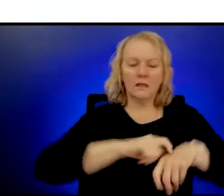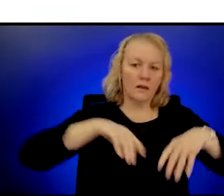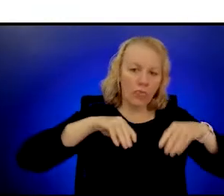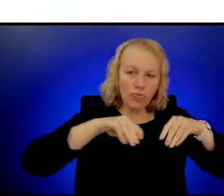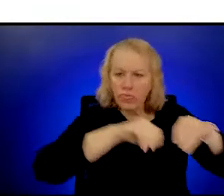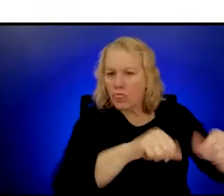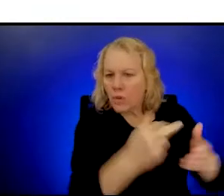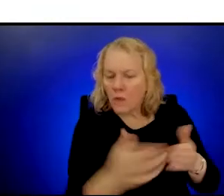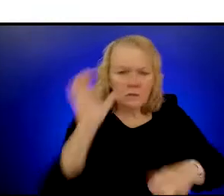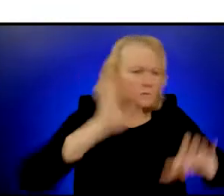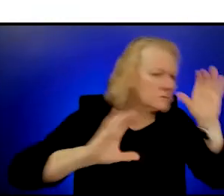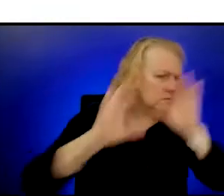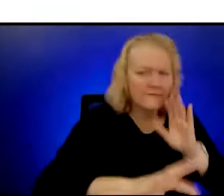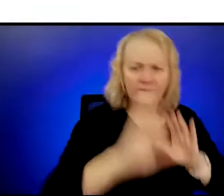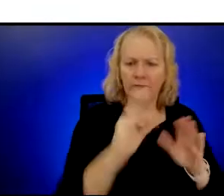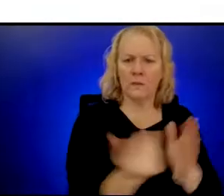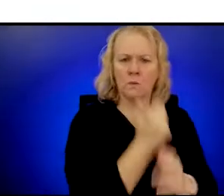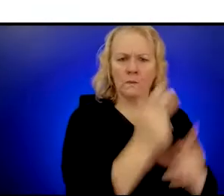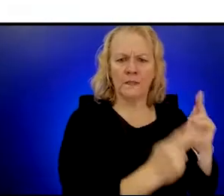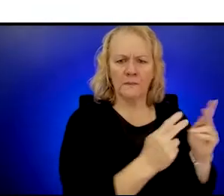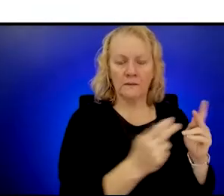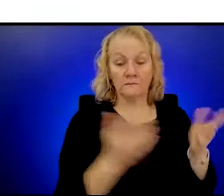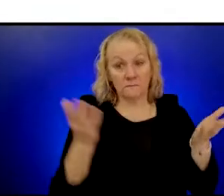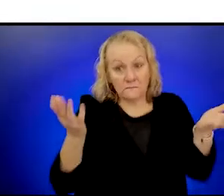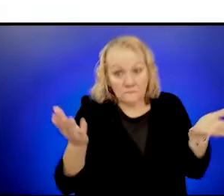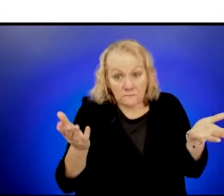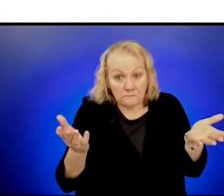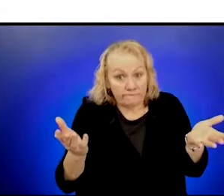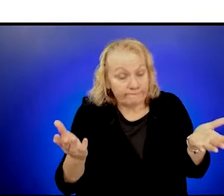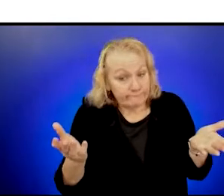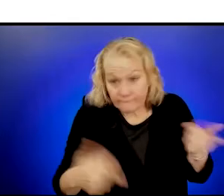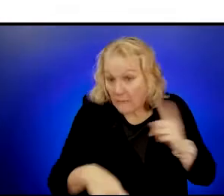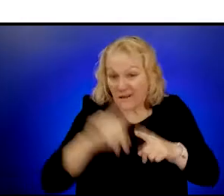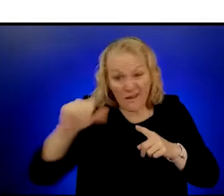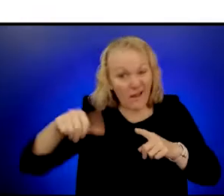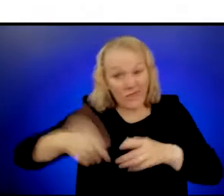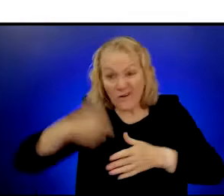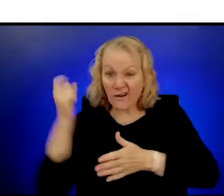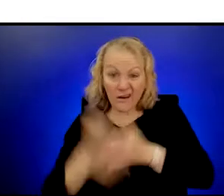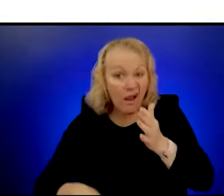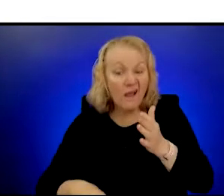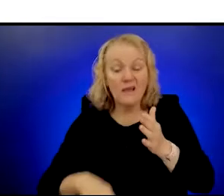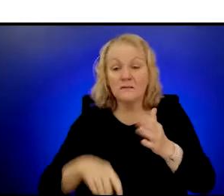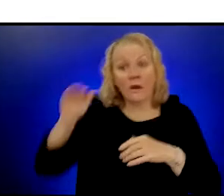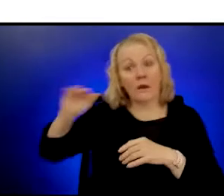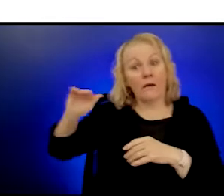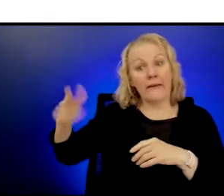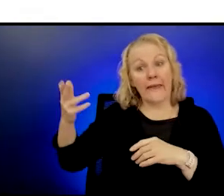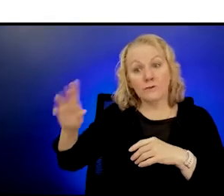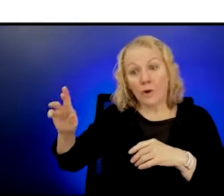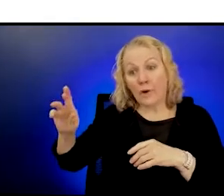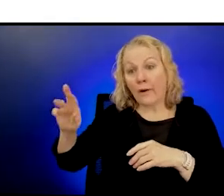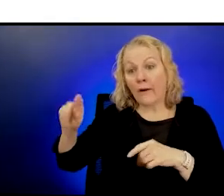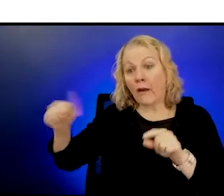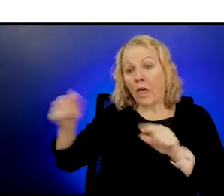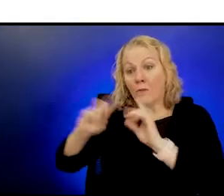new employees, an unavoidable opportunity cost that comes with asking HR and other